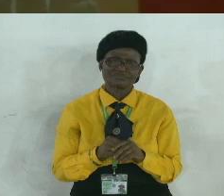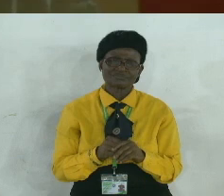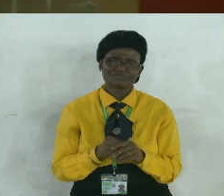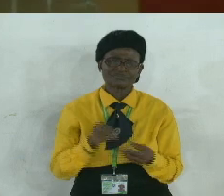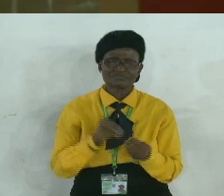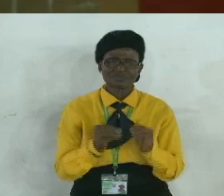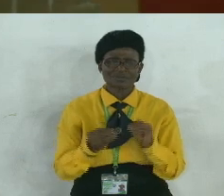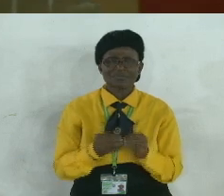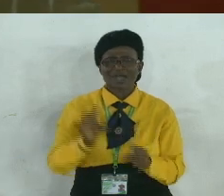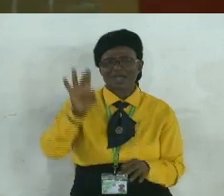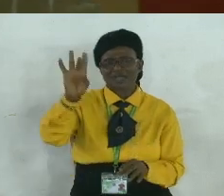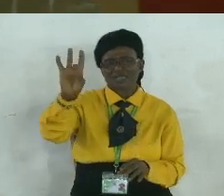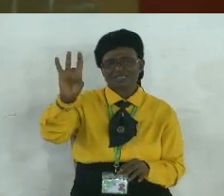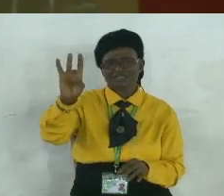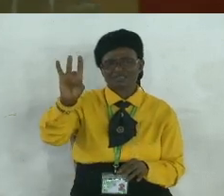Number 8.